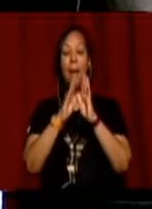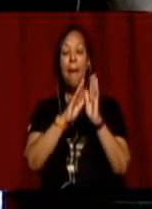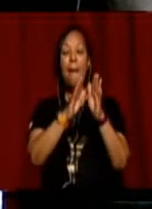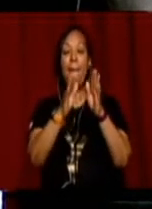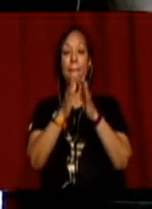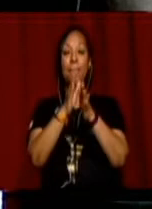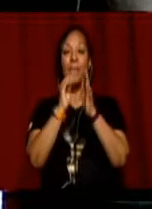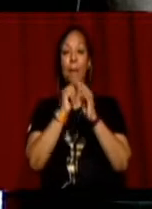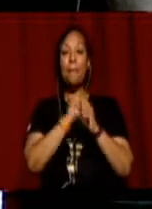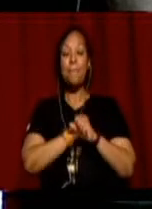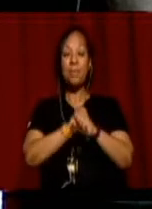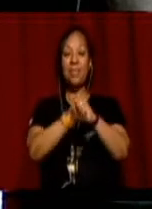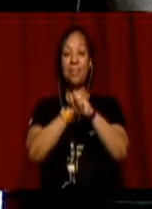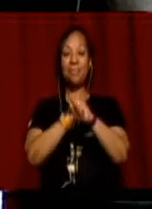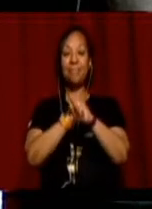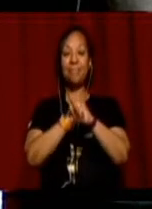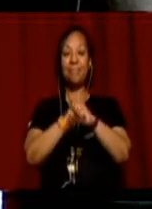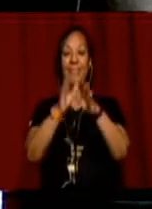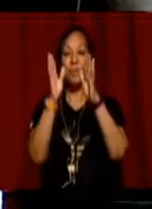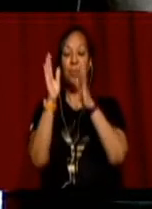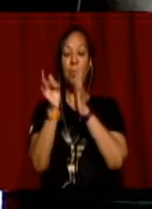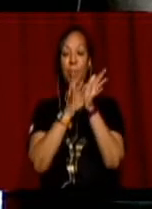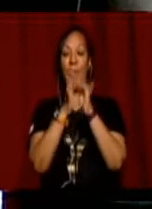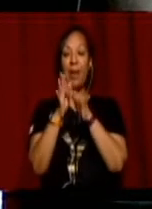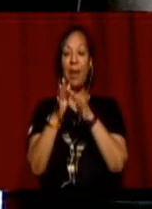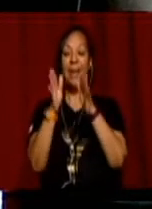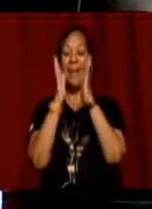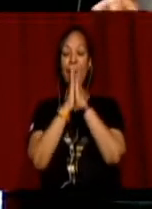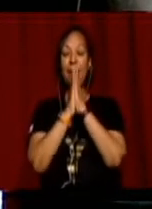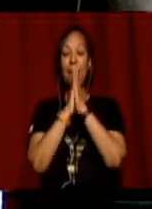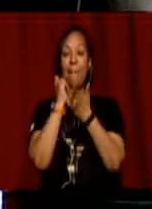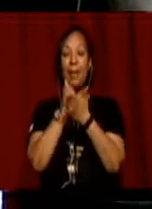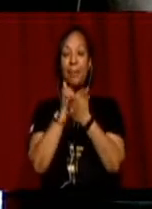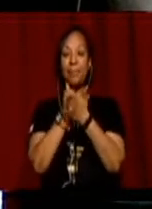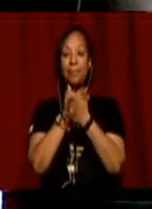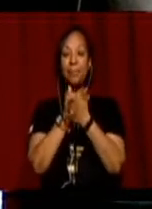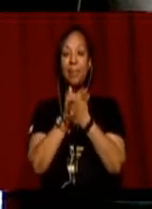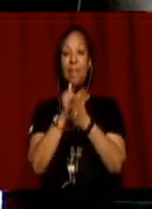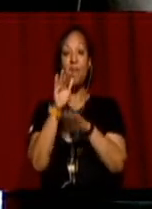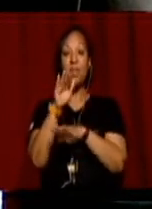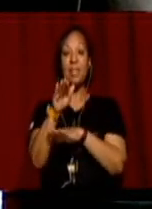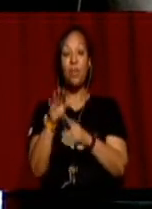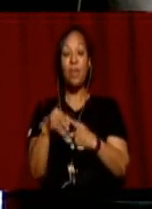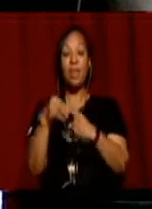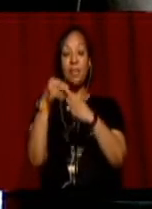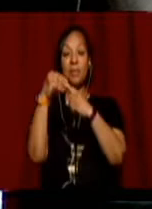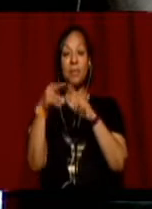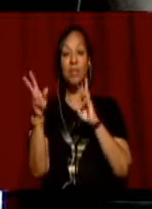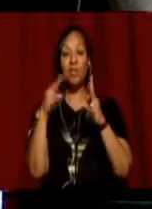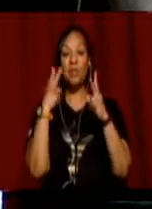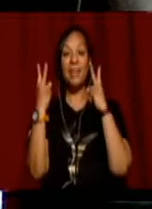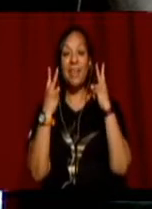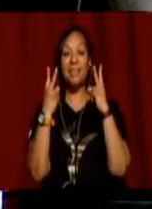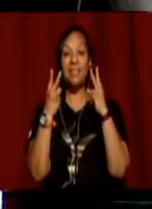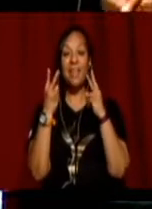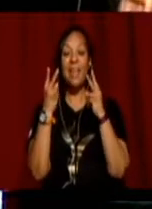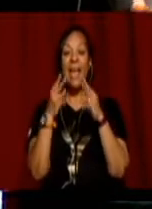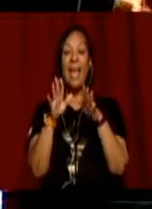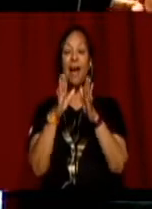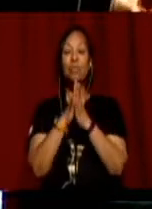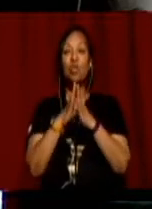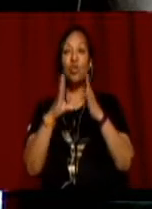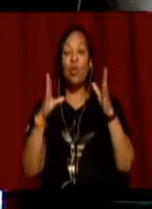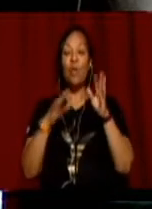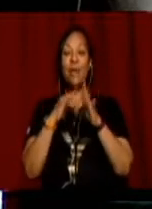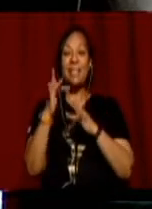worship you in Jesus' name. Amen. Well, tonight we have some special guests with us, and I am